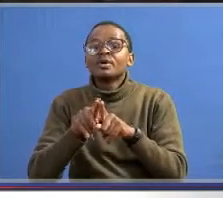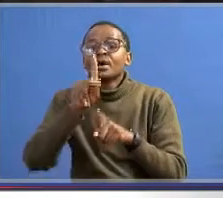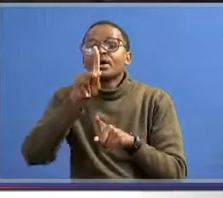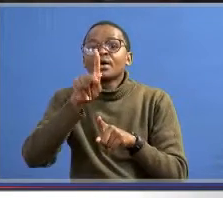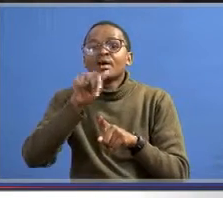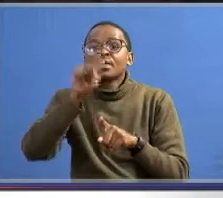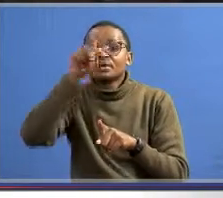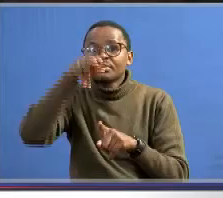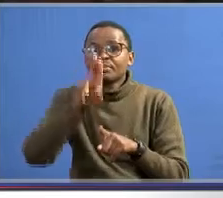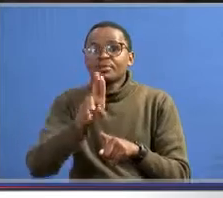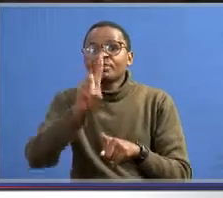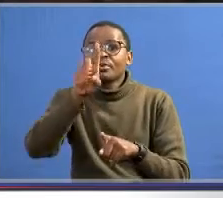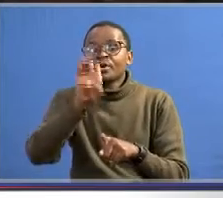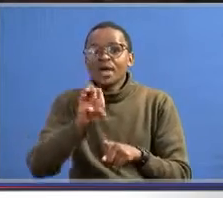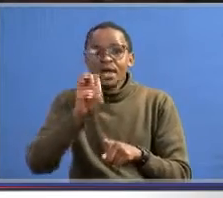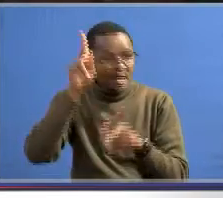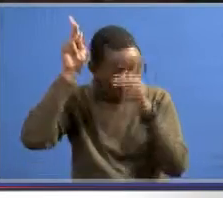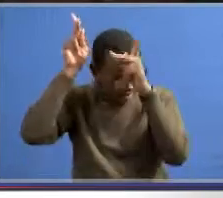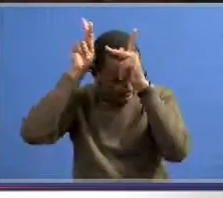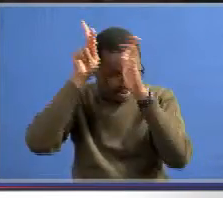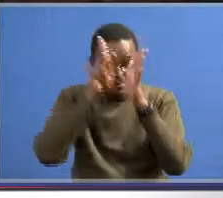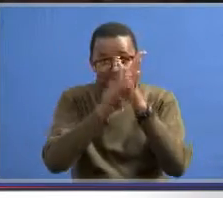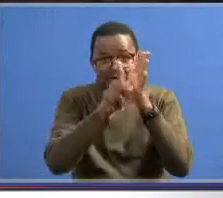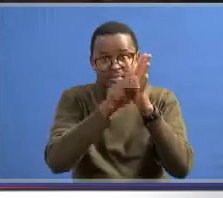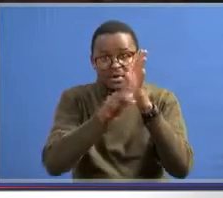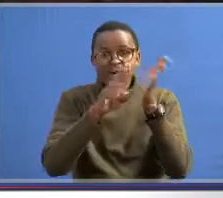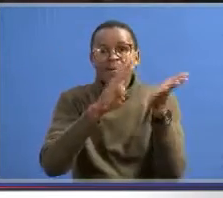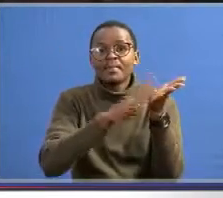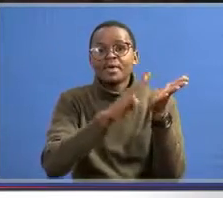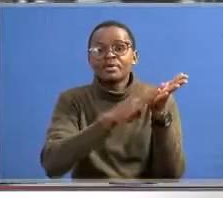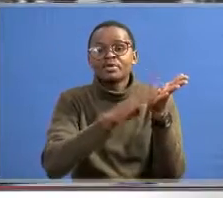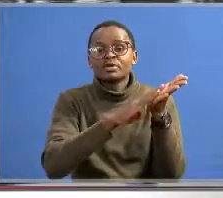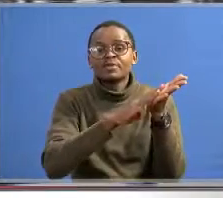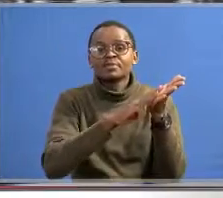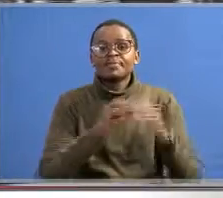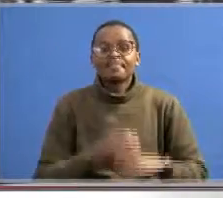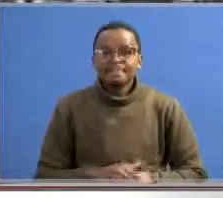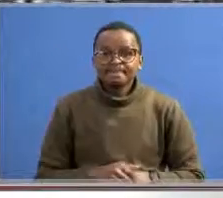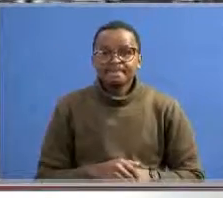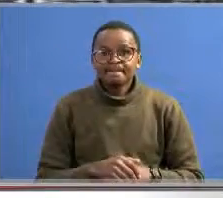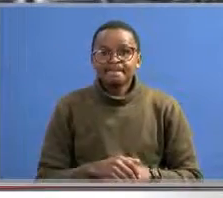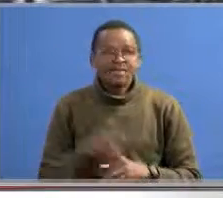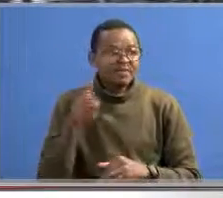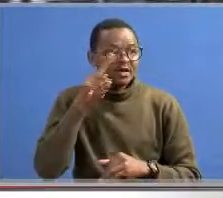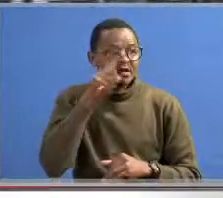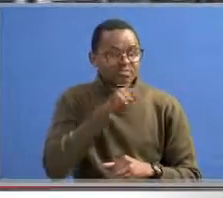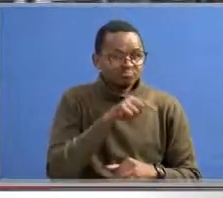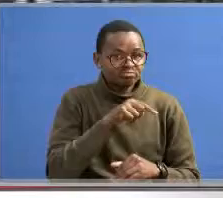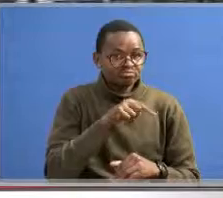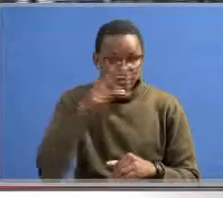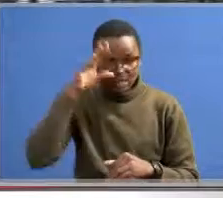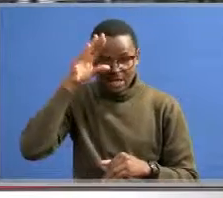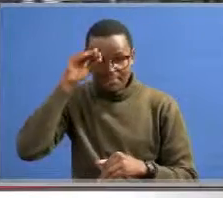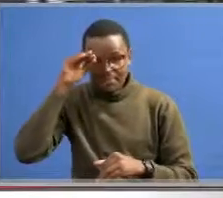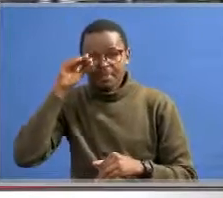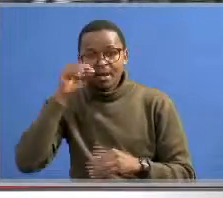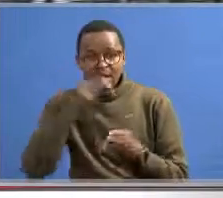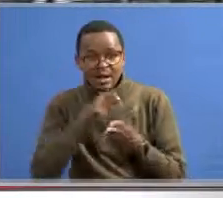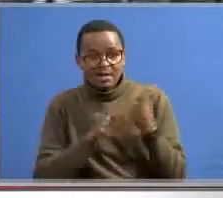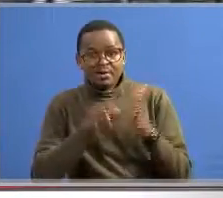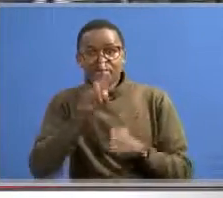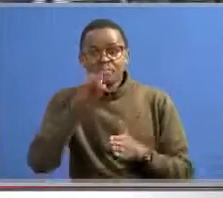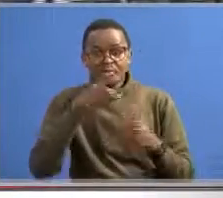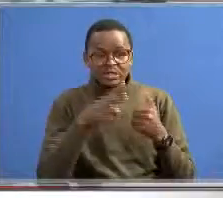Kapunde, Kakamega, Kitale and Migori airstrips. The completion of the Mombasa seaport at a cost of